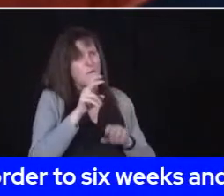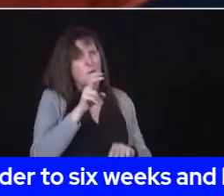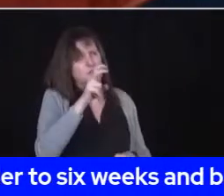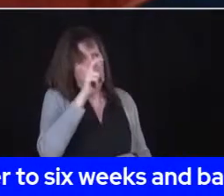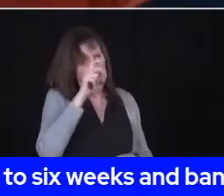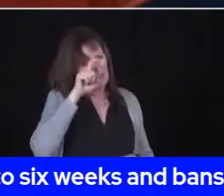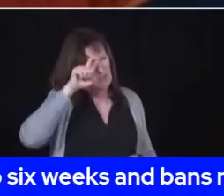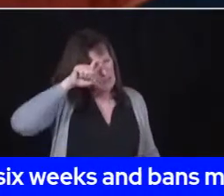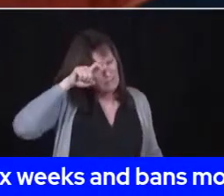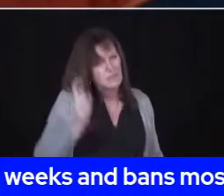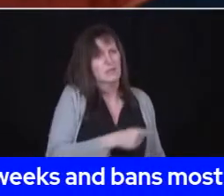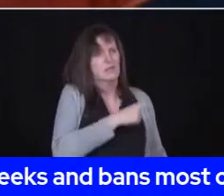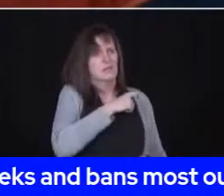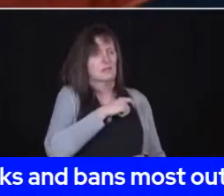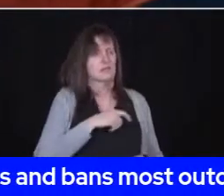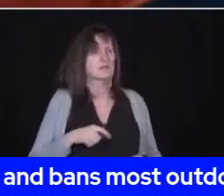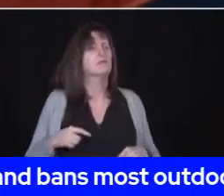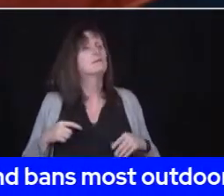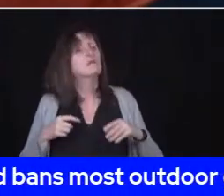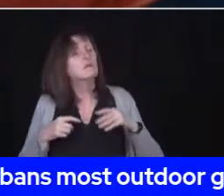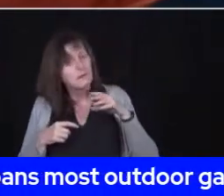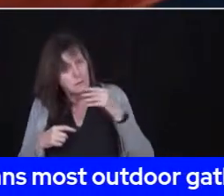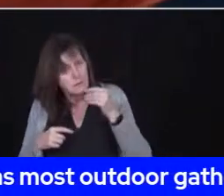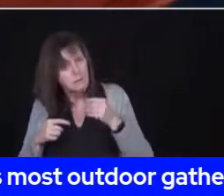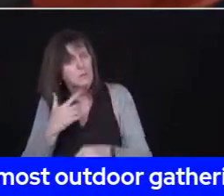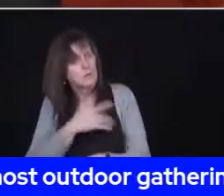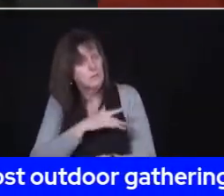this over to the Solicitor General.